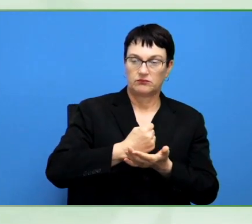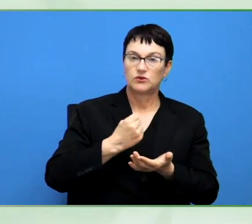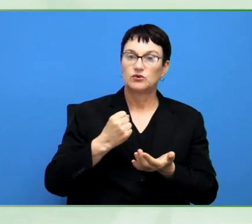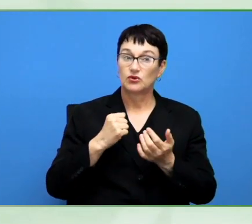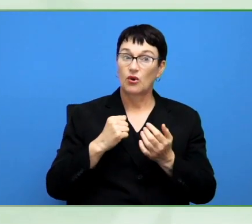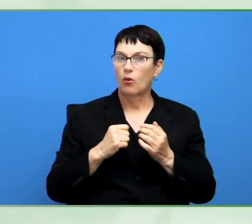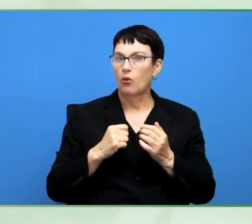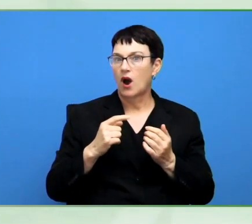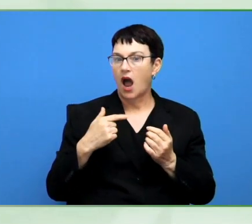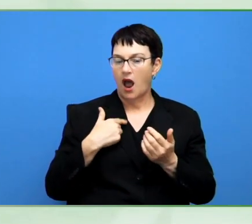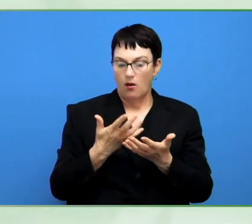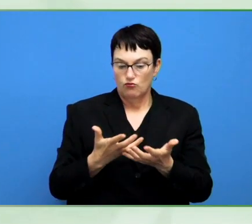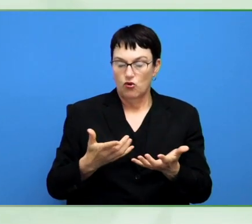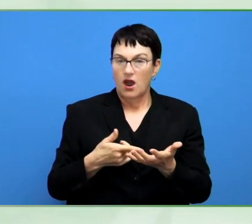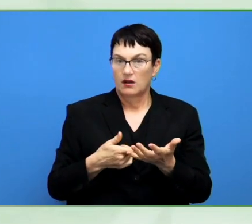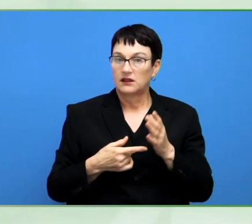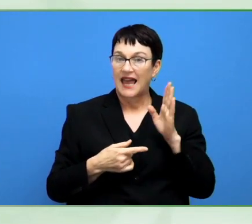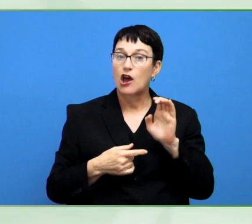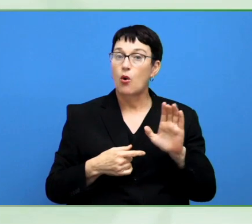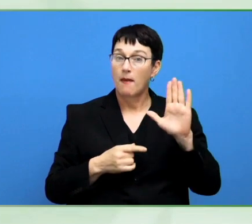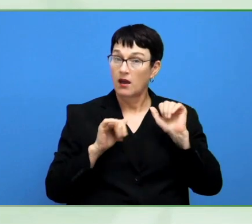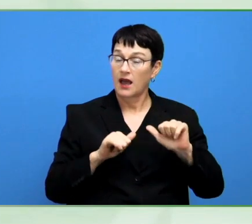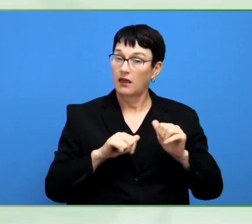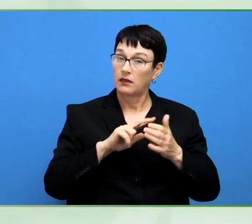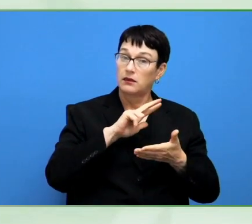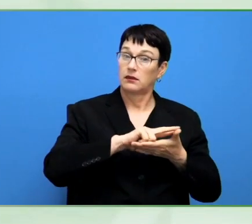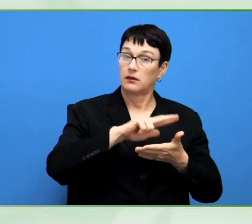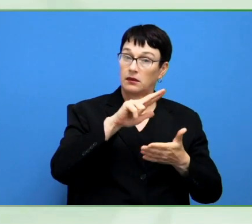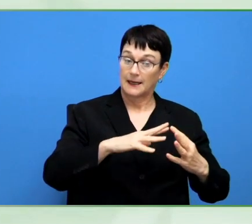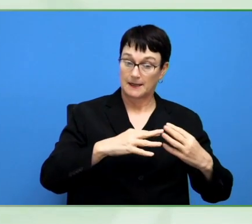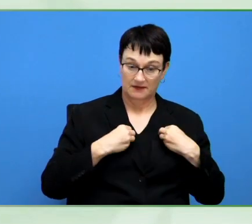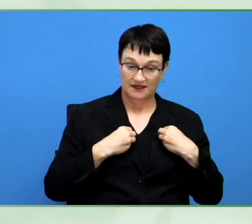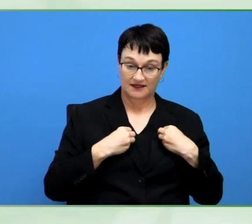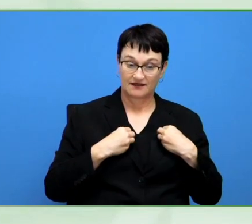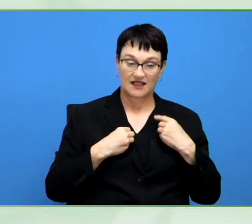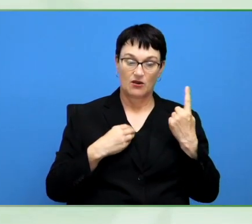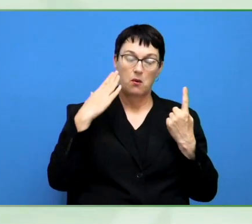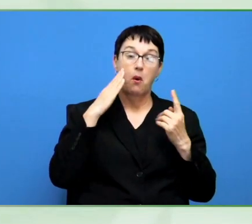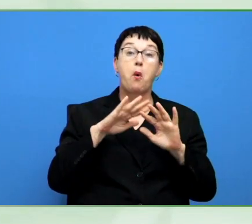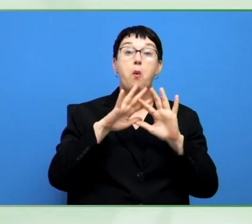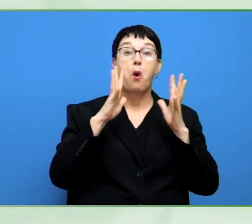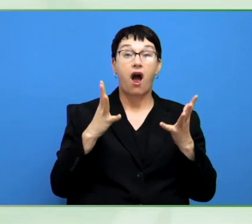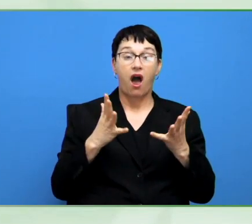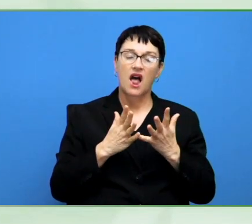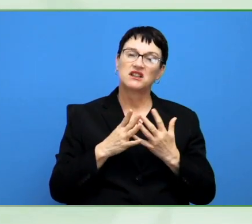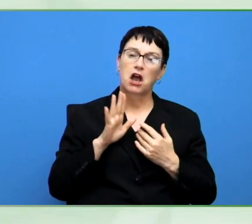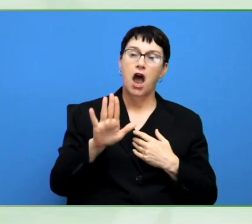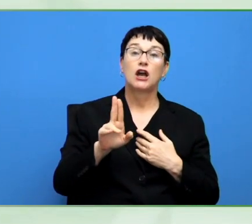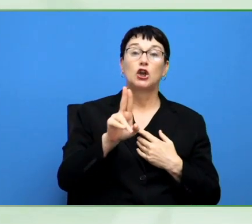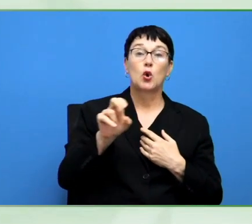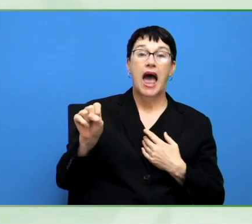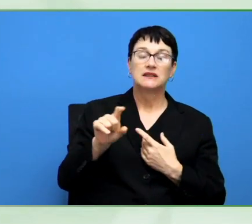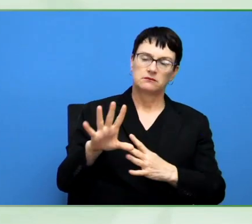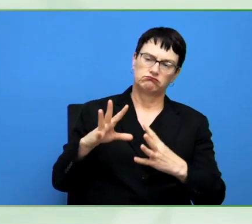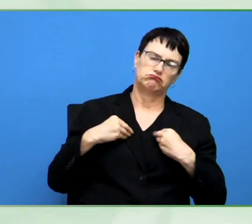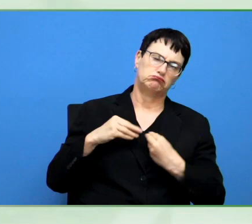in most of the world except the US. Now we're working toward the FDA also. I guess the regulatory work took almost